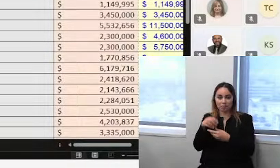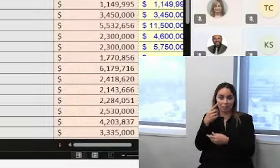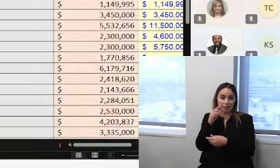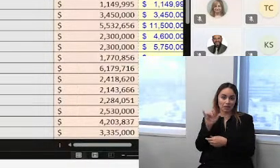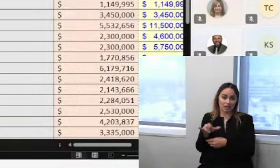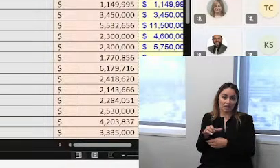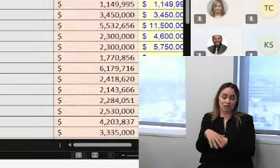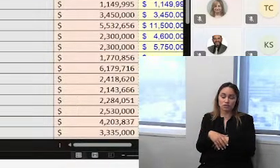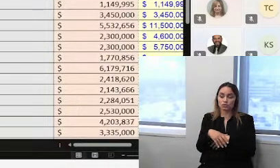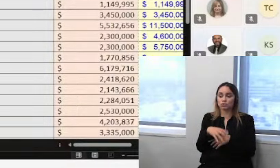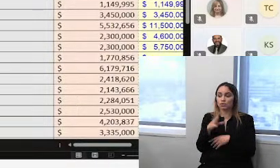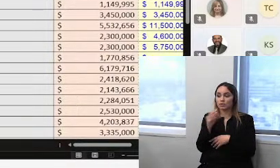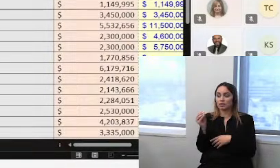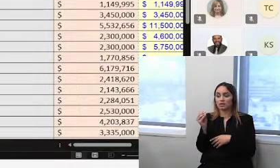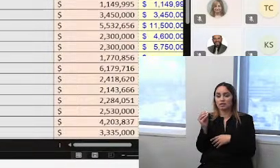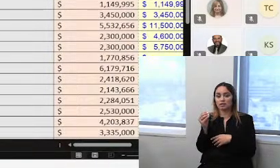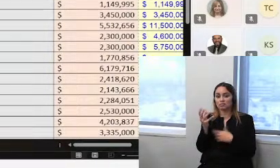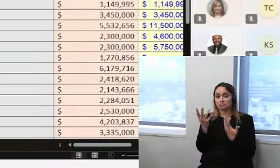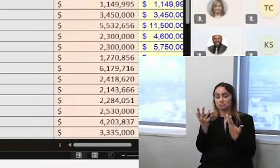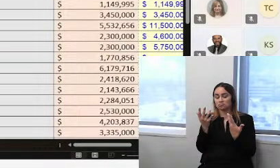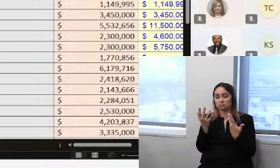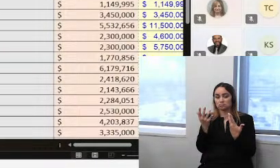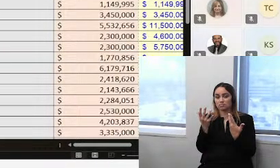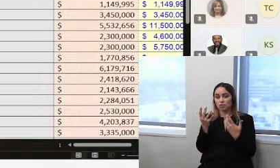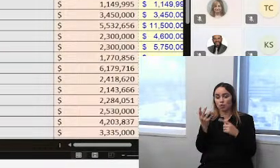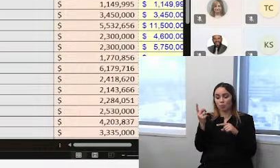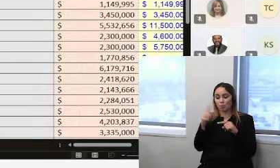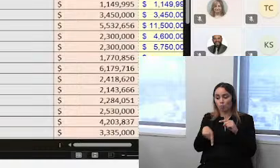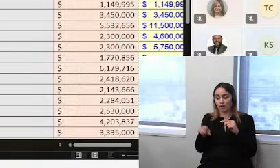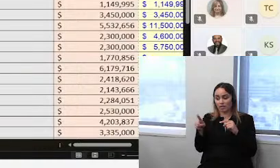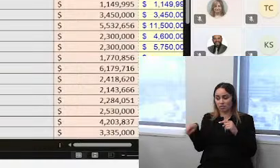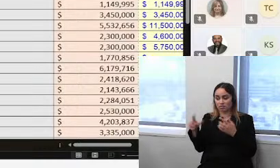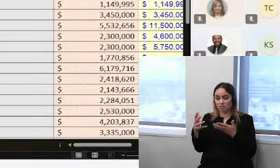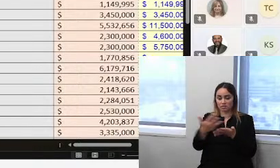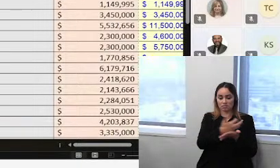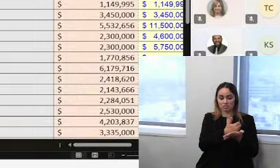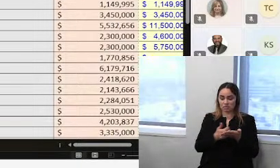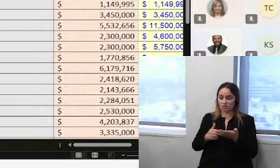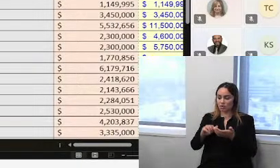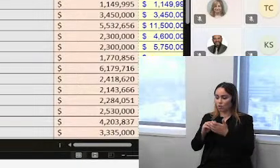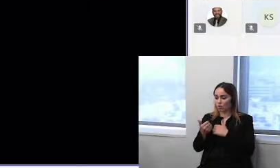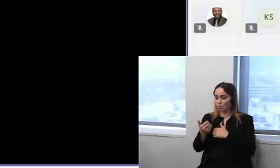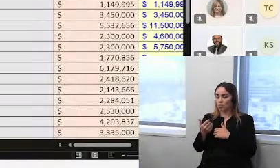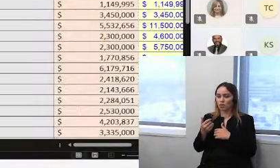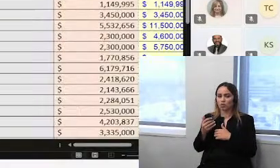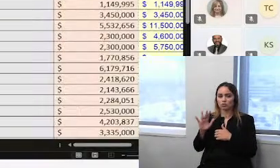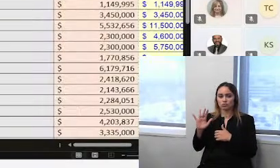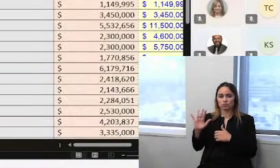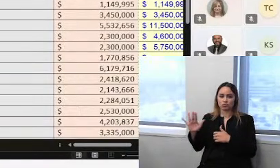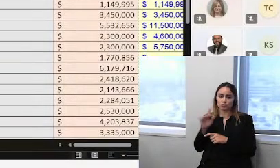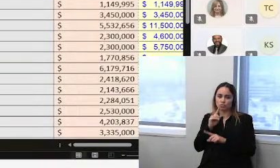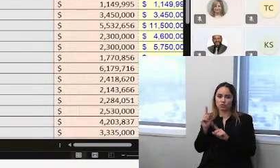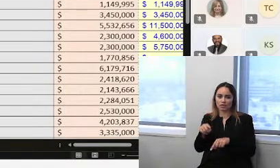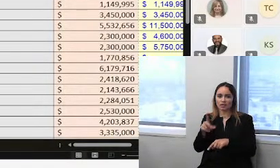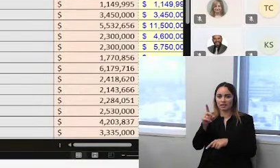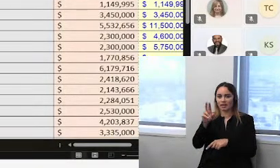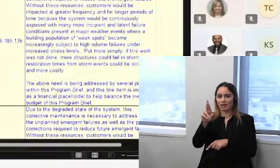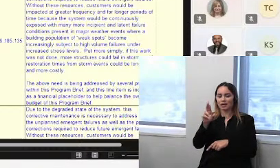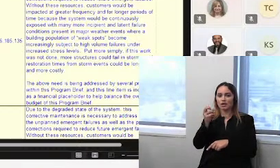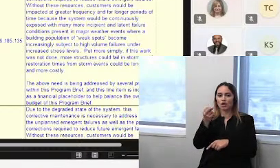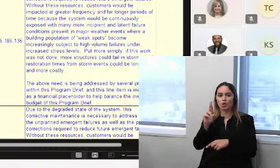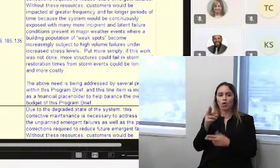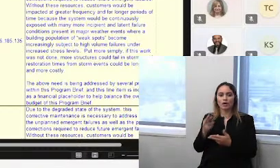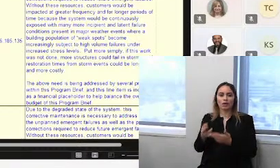that from the applicants of the DERs? Just to know exactly what numbers we're talking